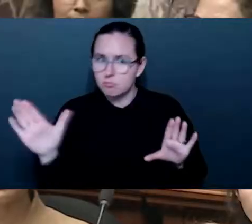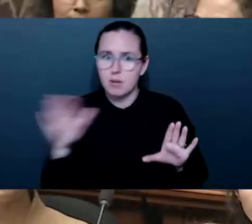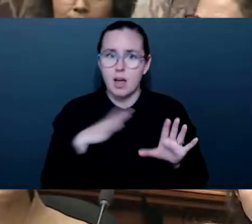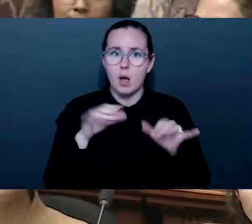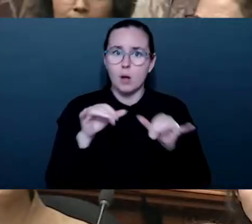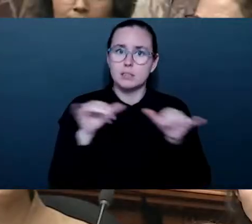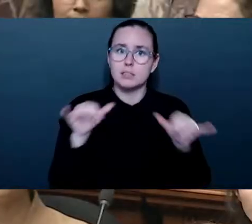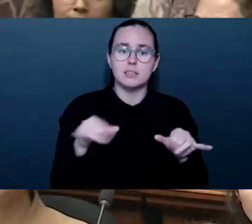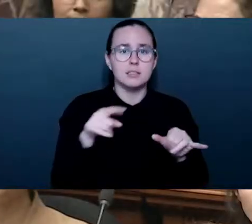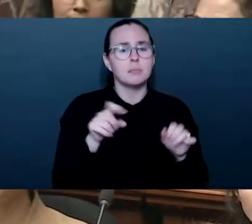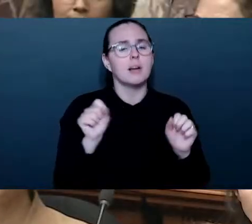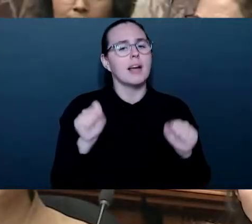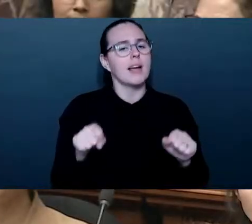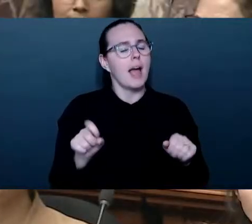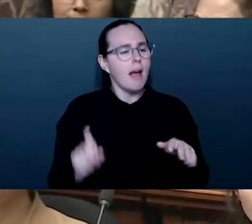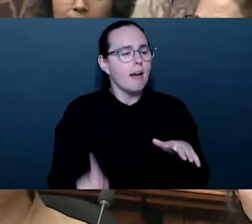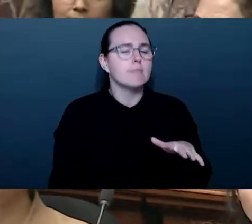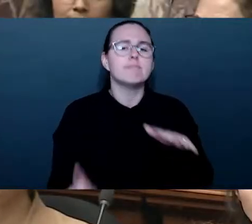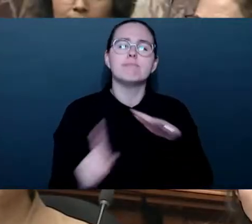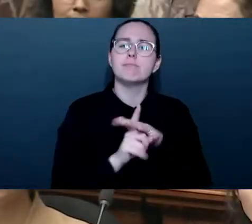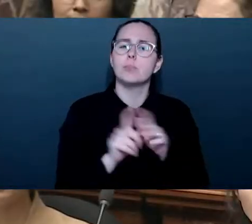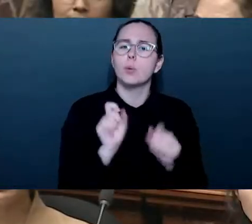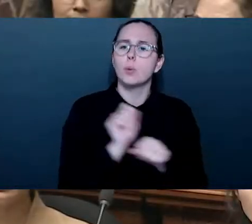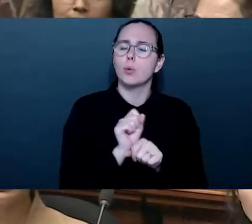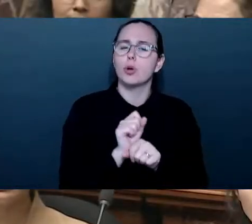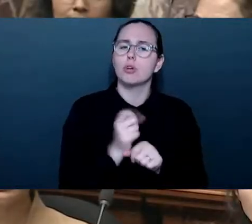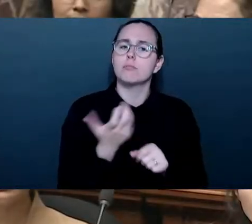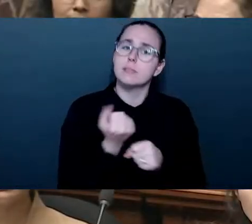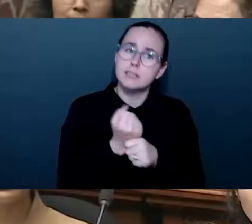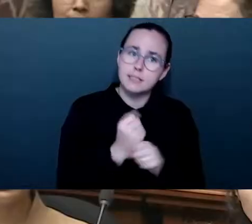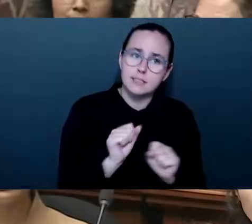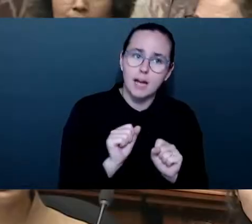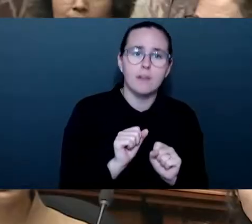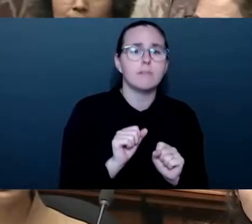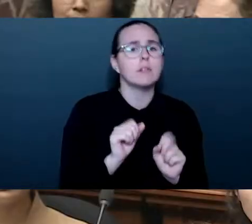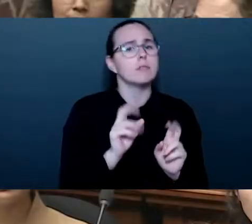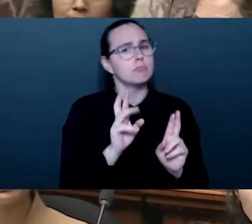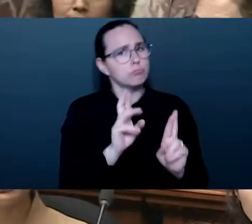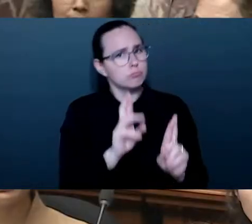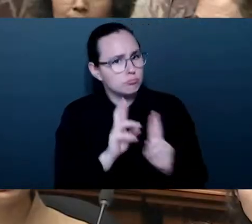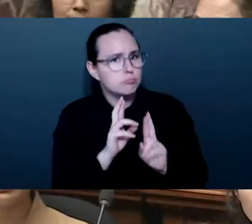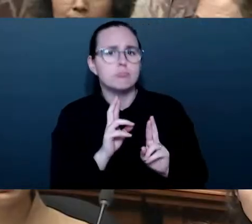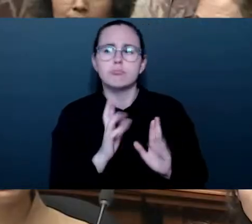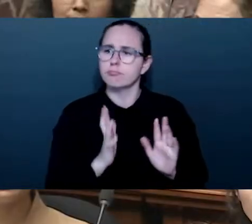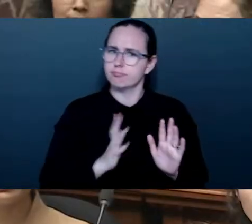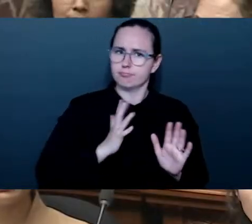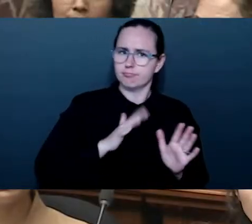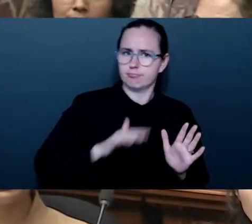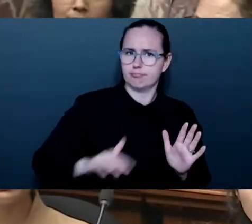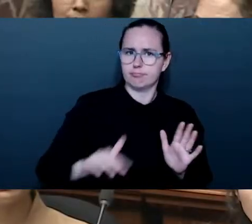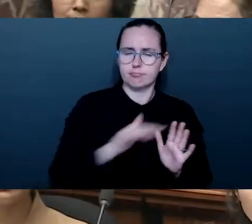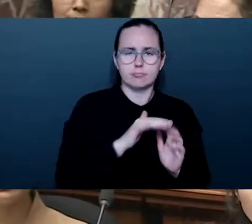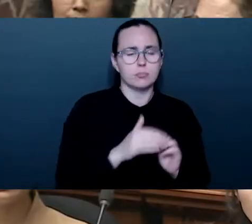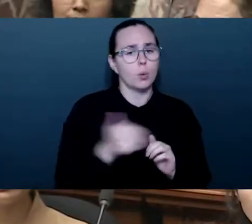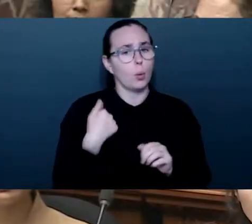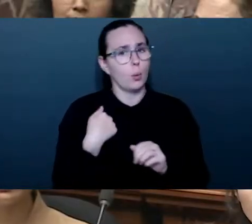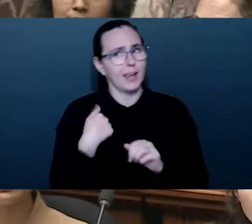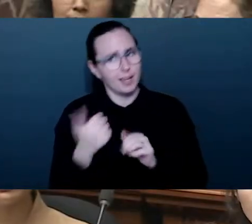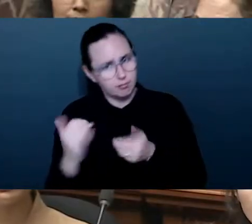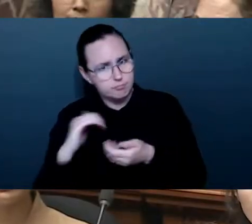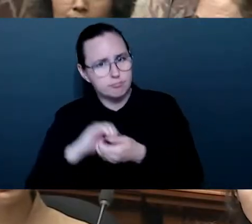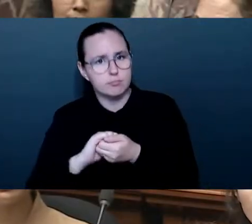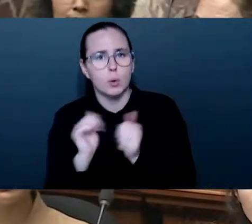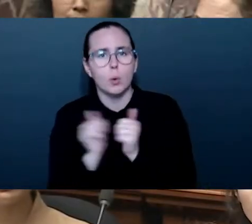That's why we work with health authorities, with WorkSafe, to ensure that our occupational health and safety structures